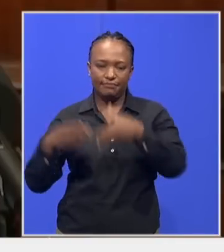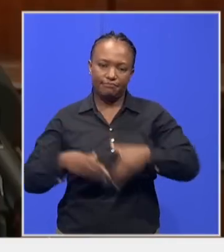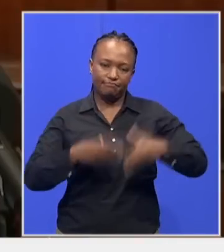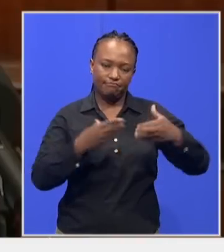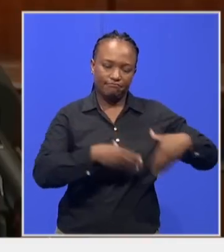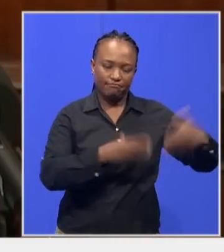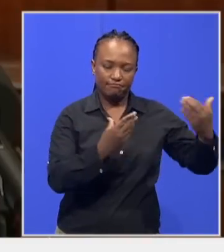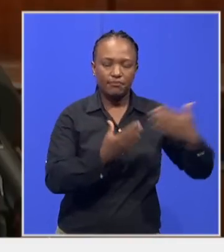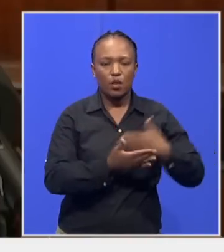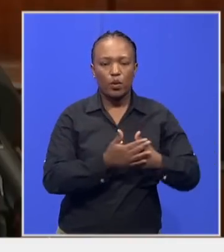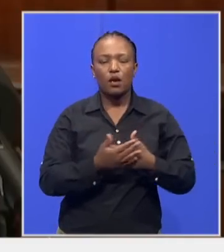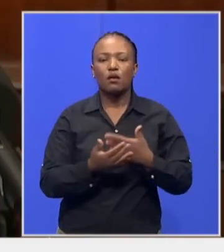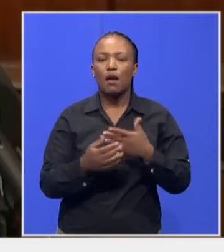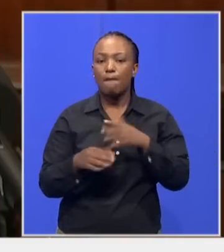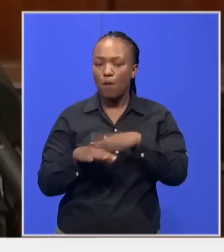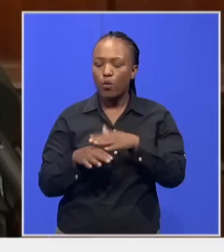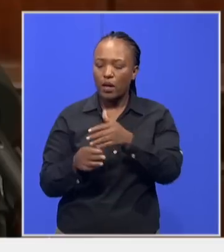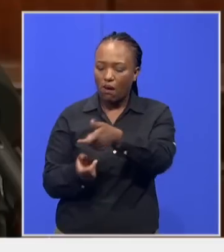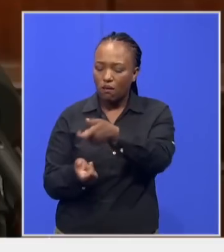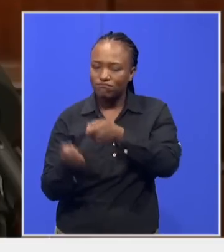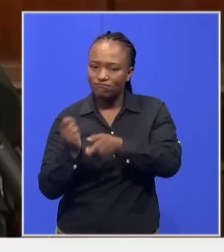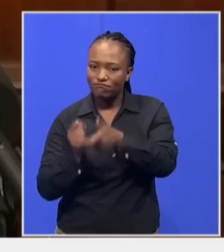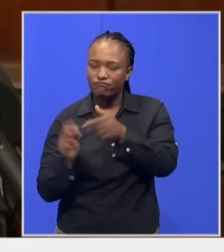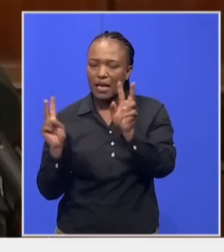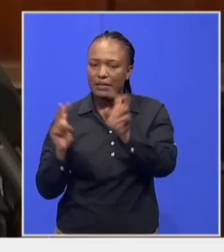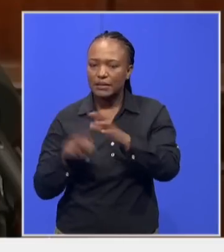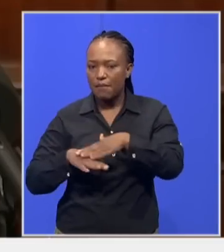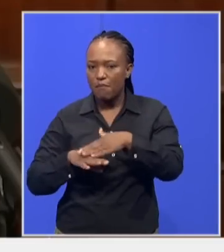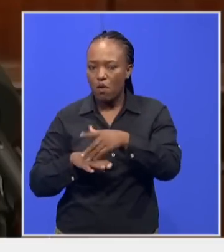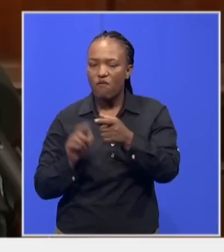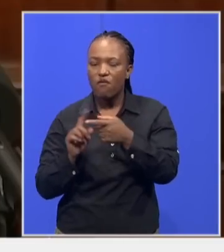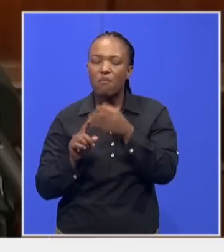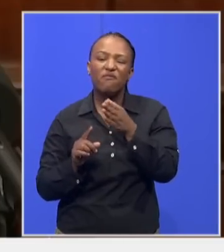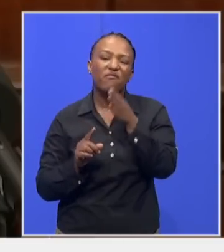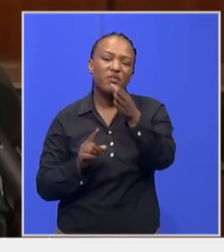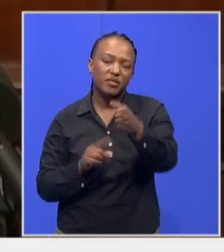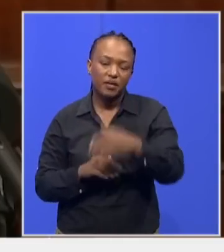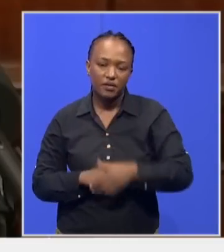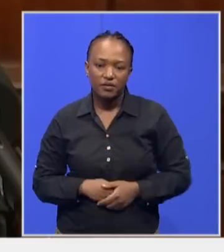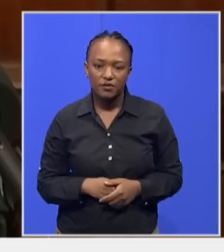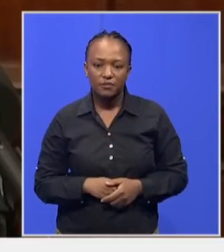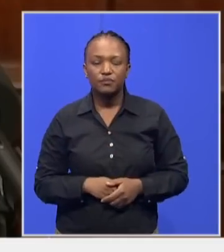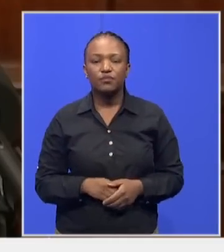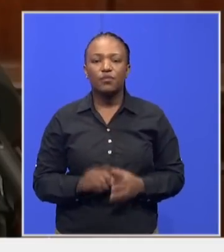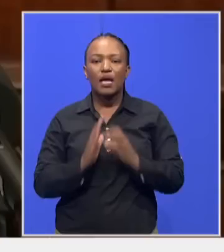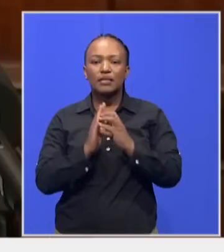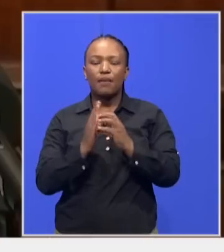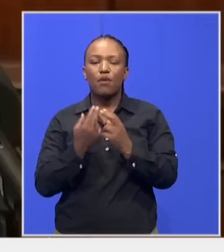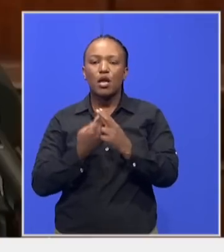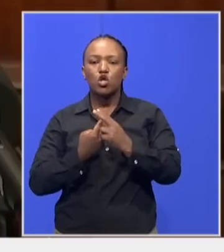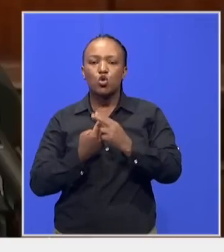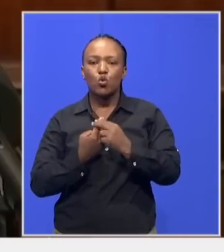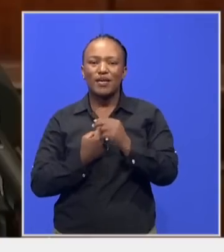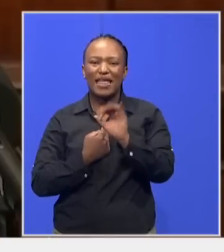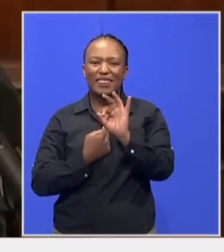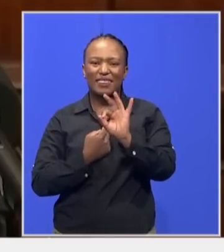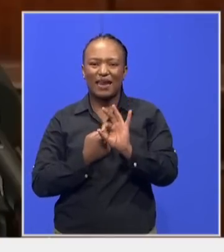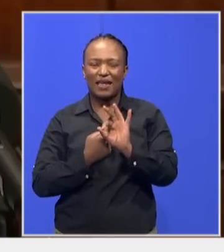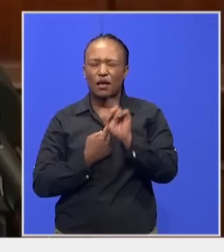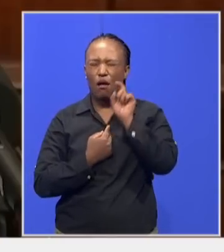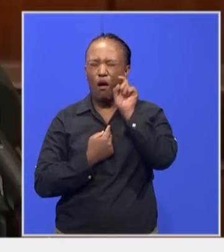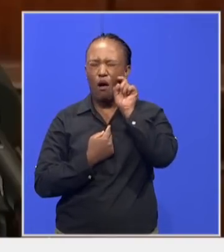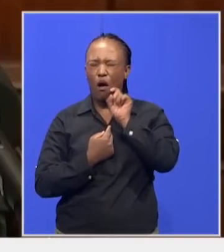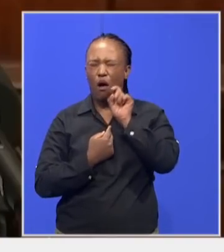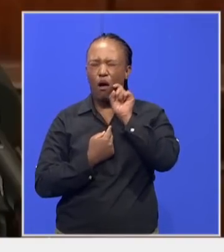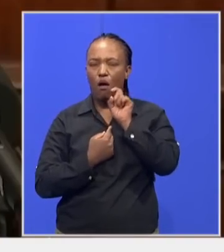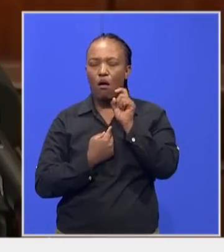is possible going into the future. I mean, for example, Unit 3, one of the 3 older units, has been out